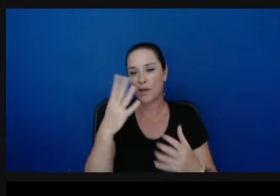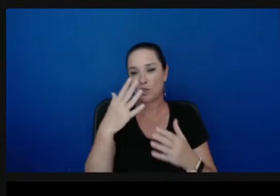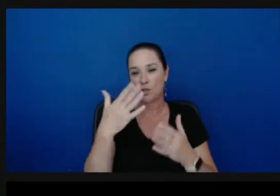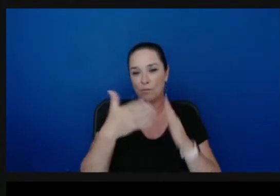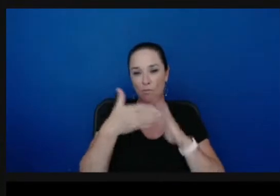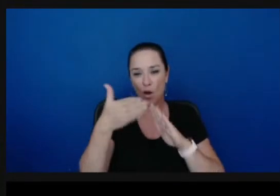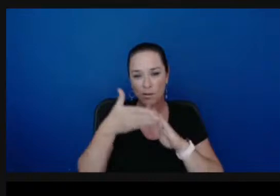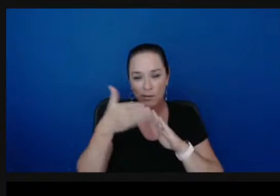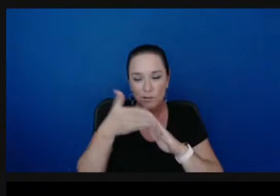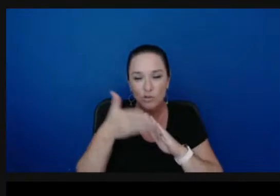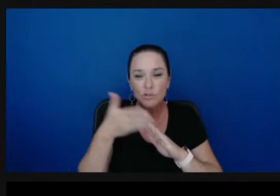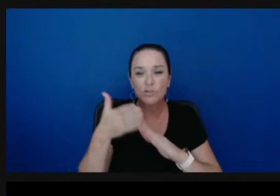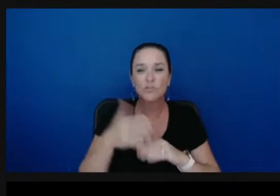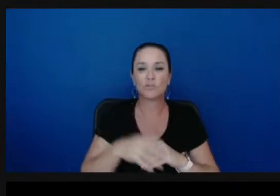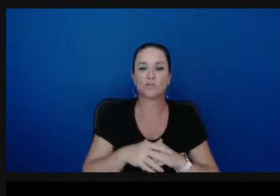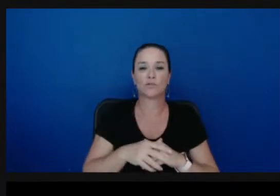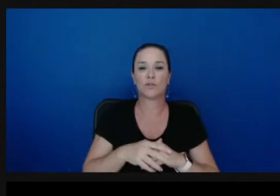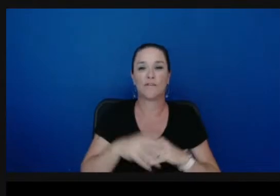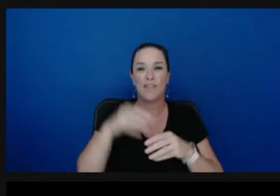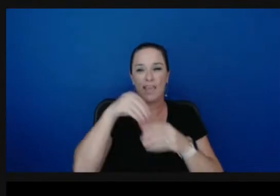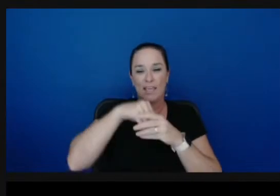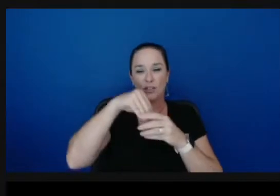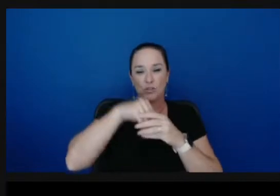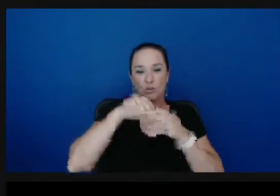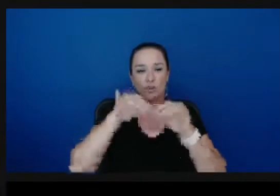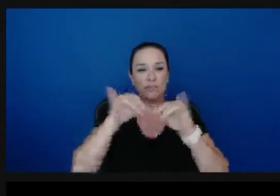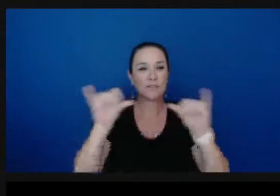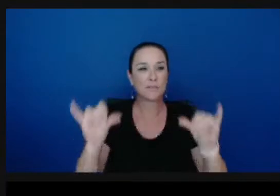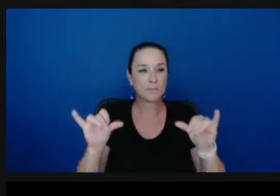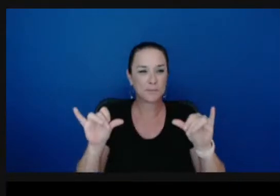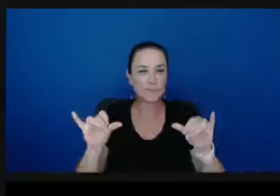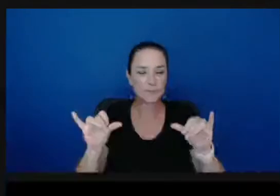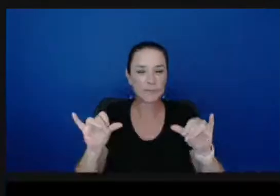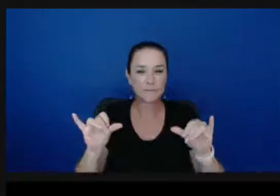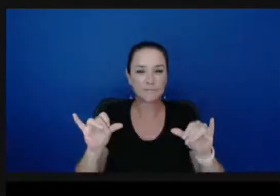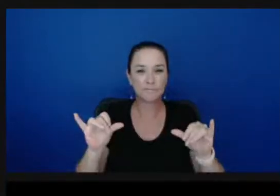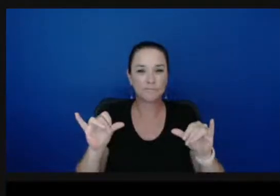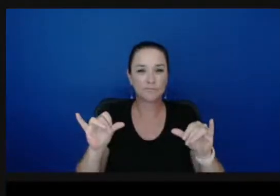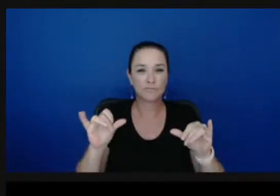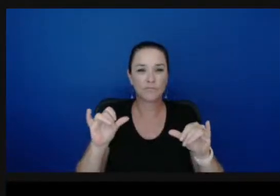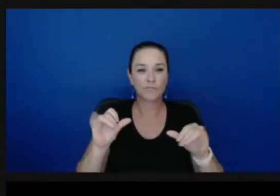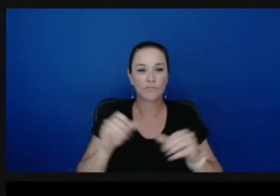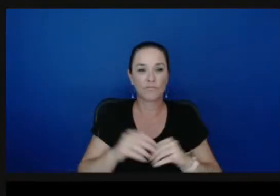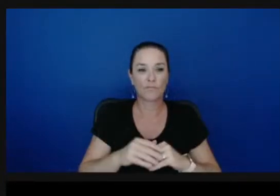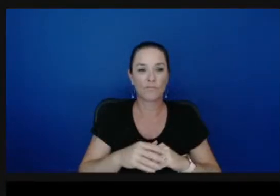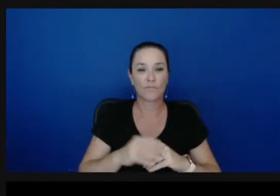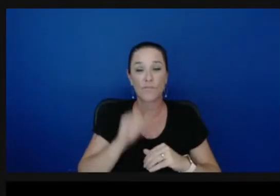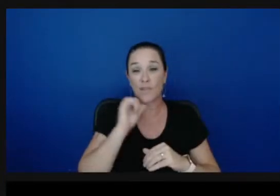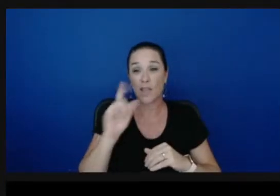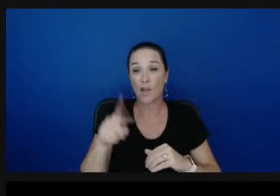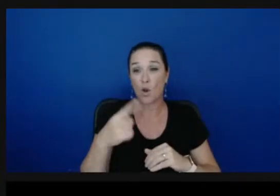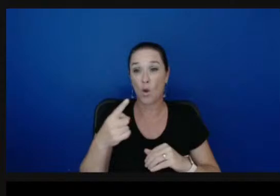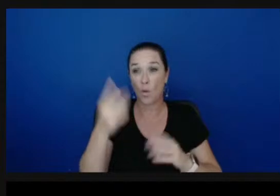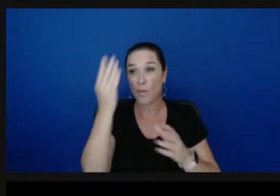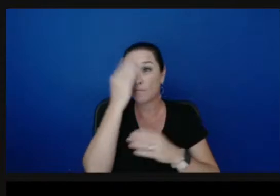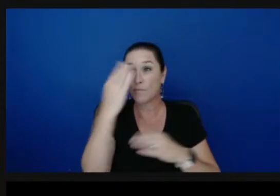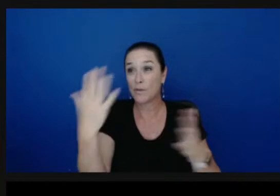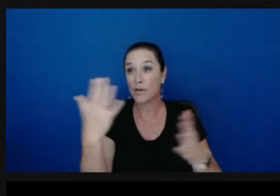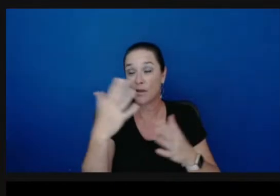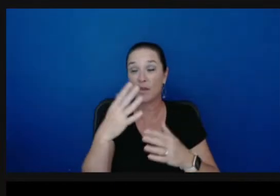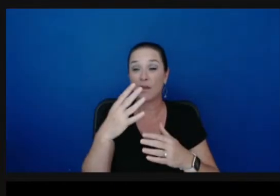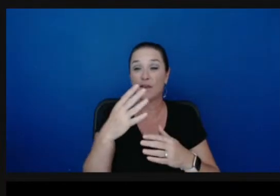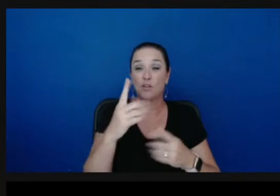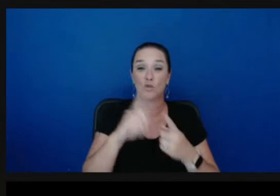curators of the internal systems. Besides just trying to get that data out to the websites and to the public and to